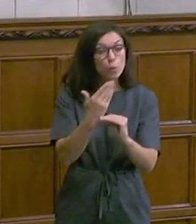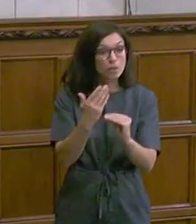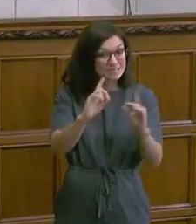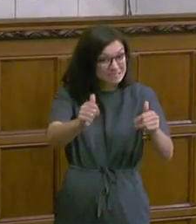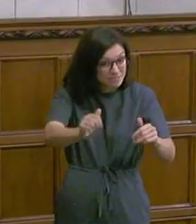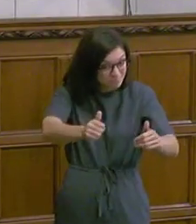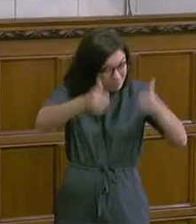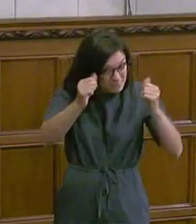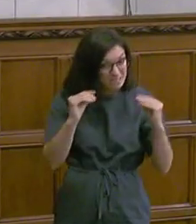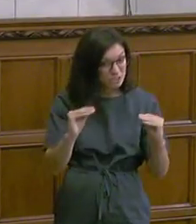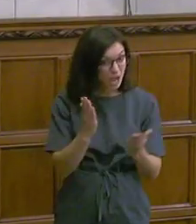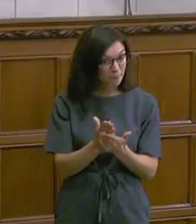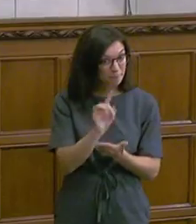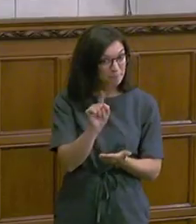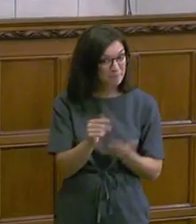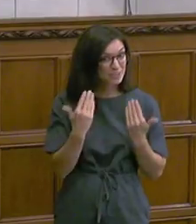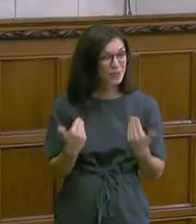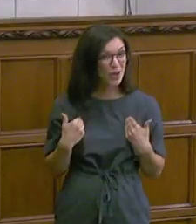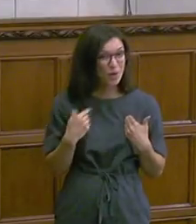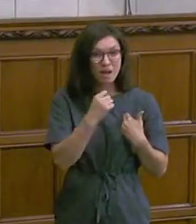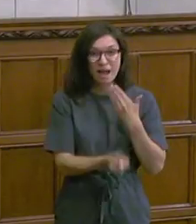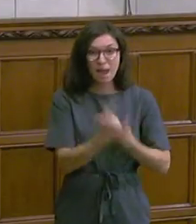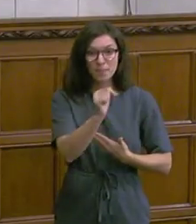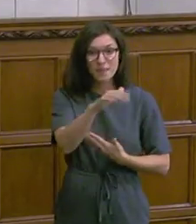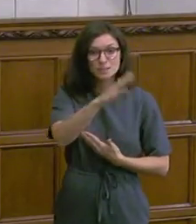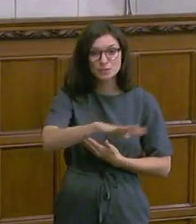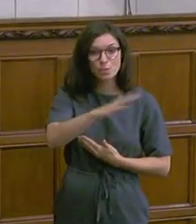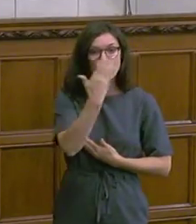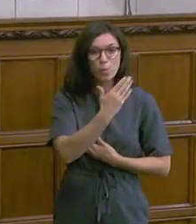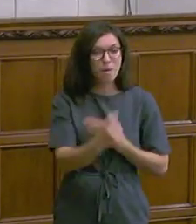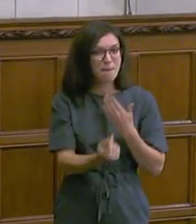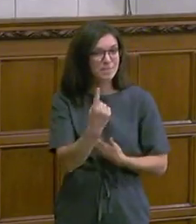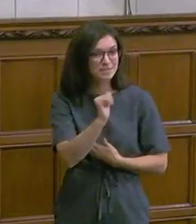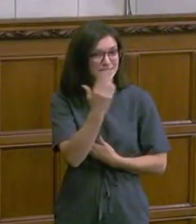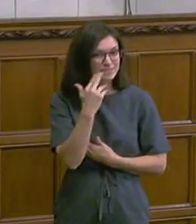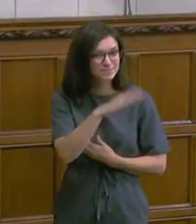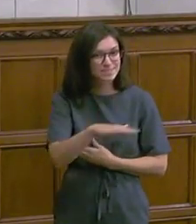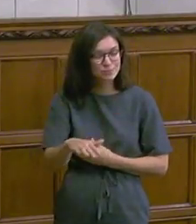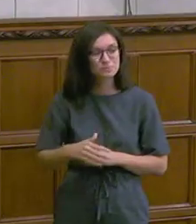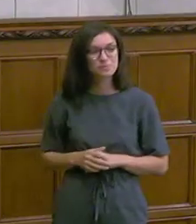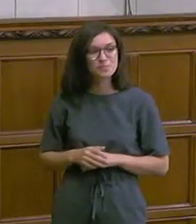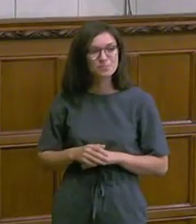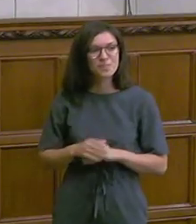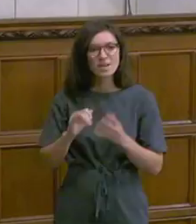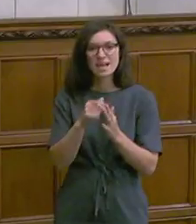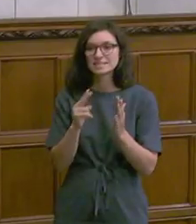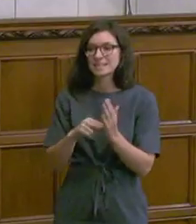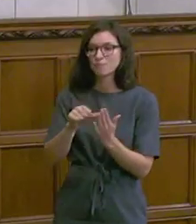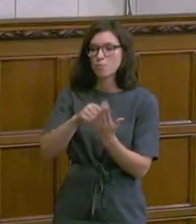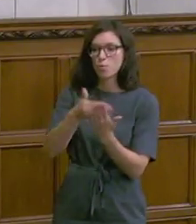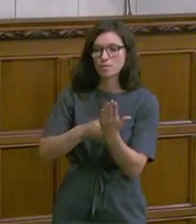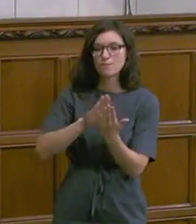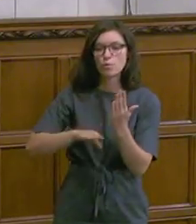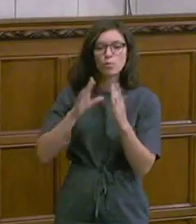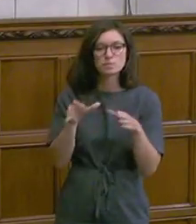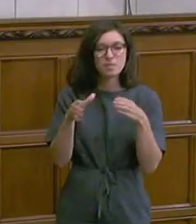do appreciate there is a review underway of the SEND workforce in schools, but a report commissioned by the